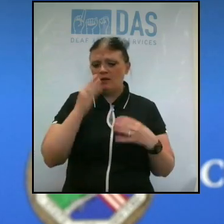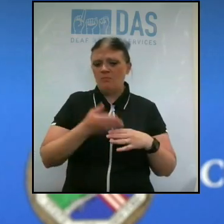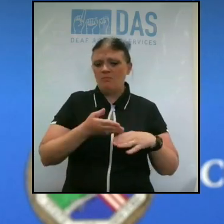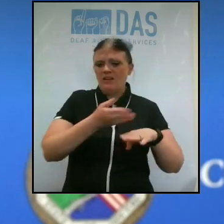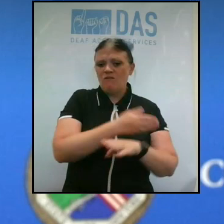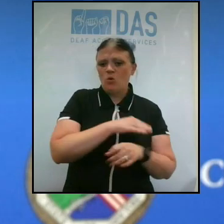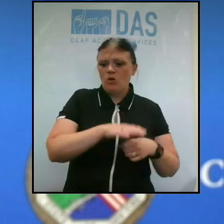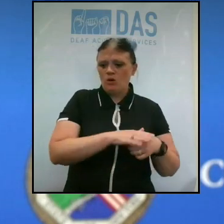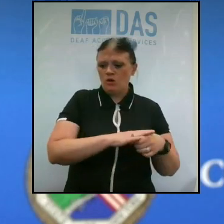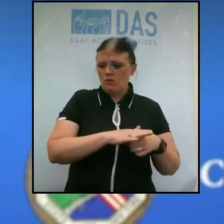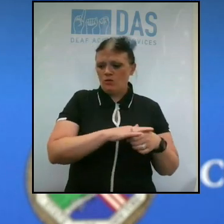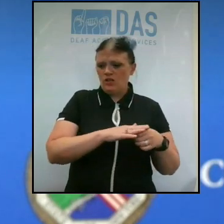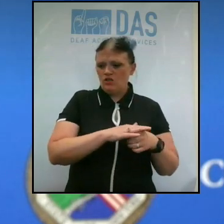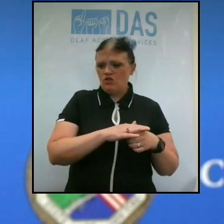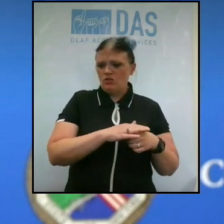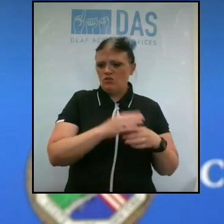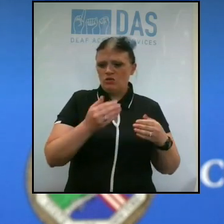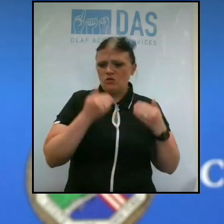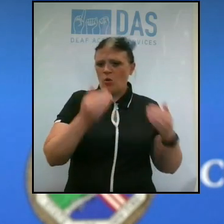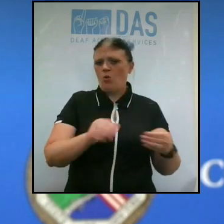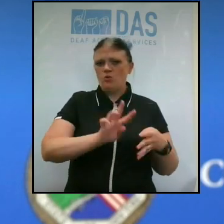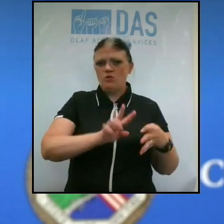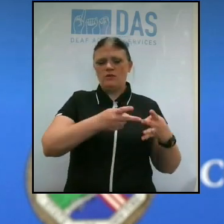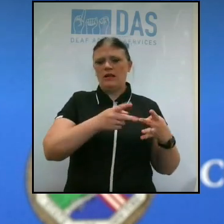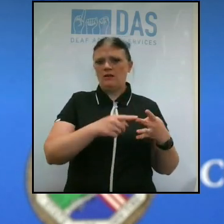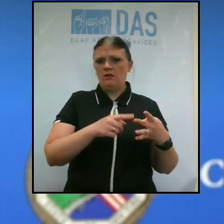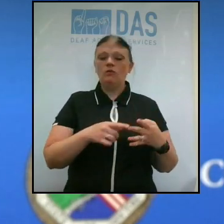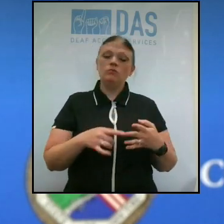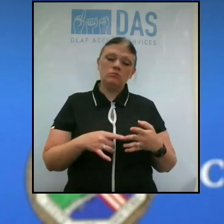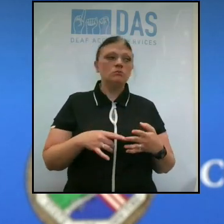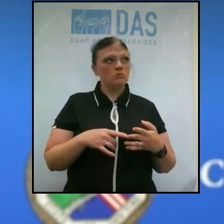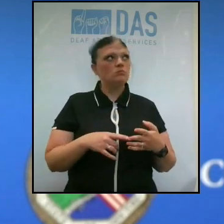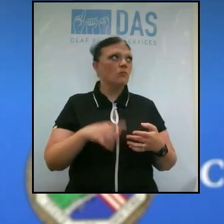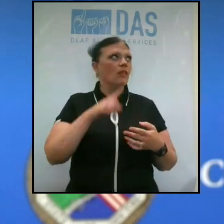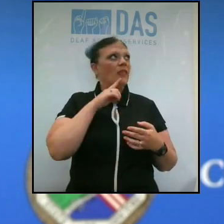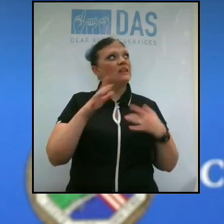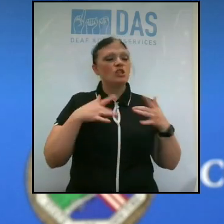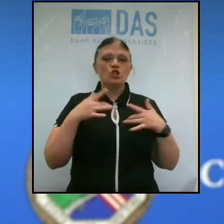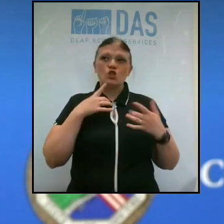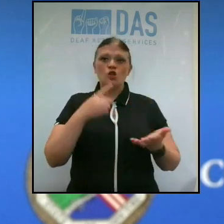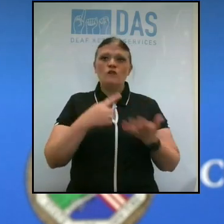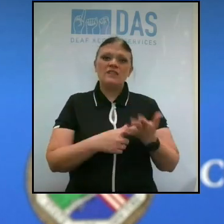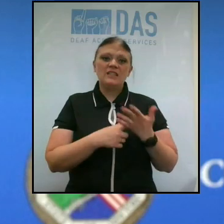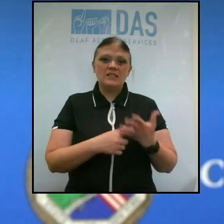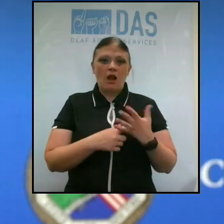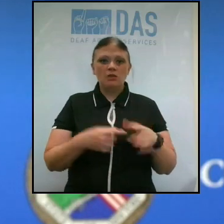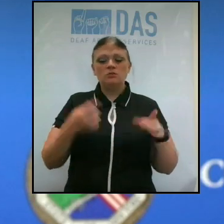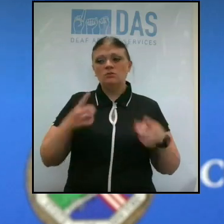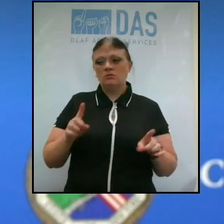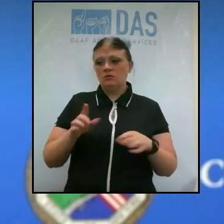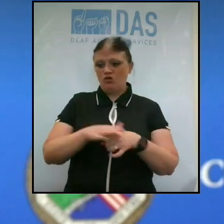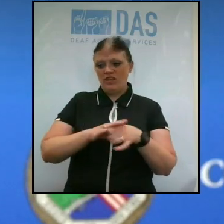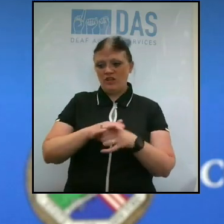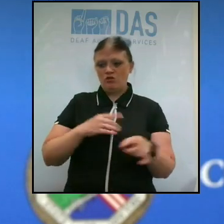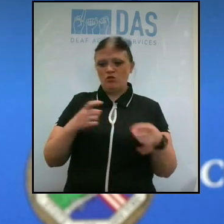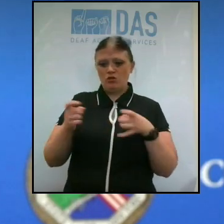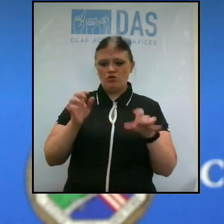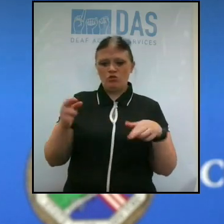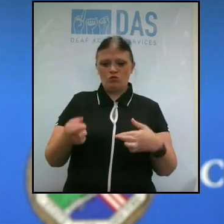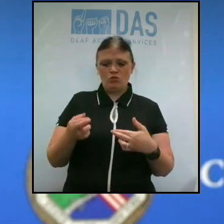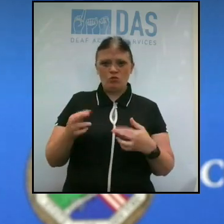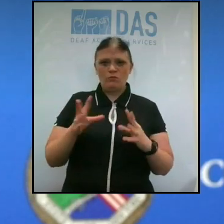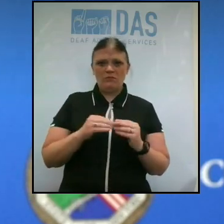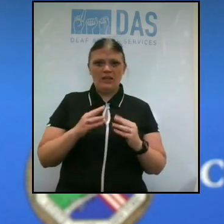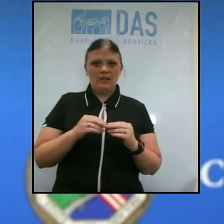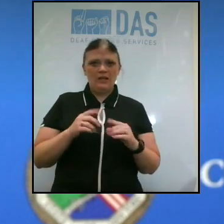the region moves to the next phase. Well, it is a concern. It has been discussed during the regional control room meetings.